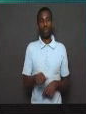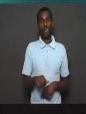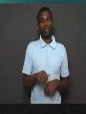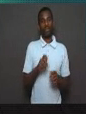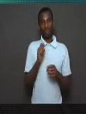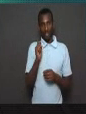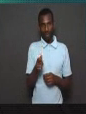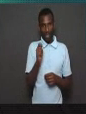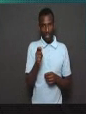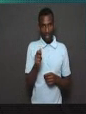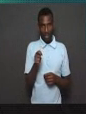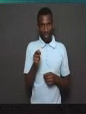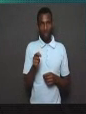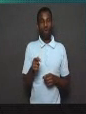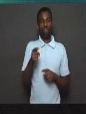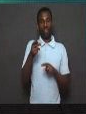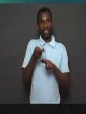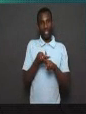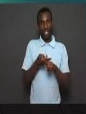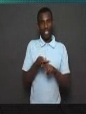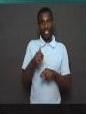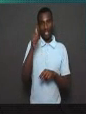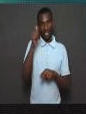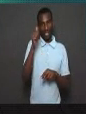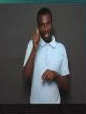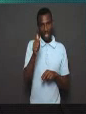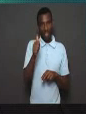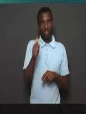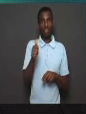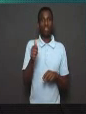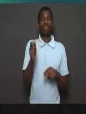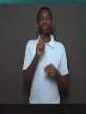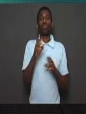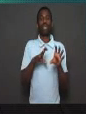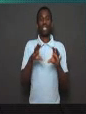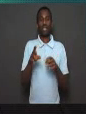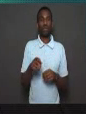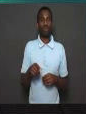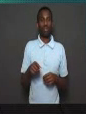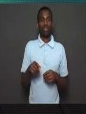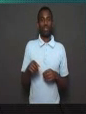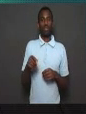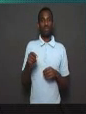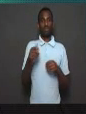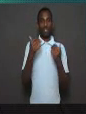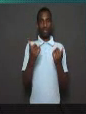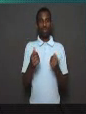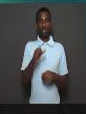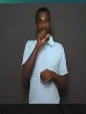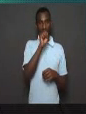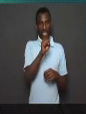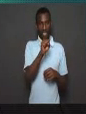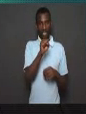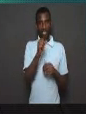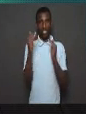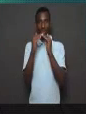by 40 seconds and add it to the speed of train B multiplied by